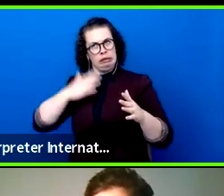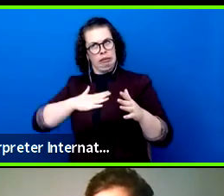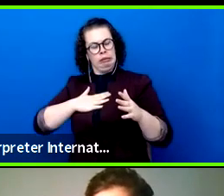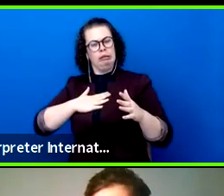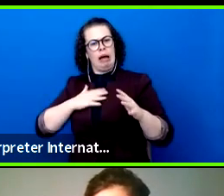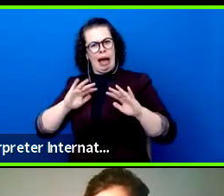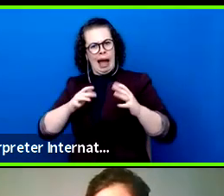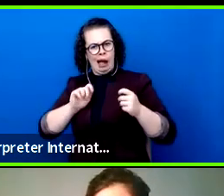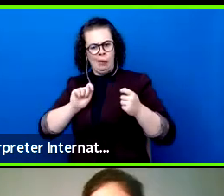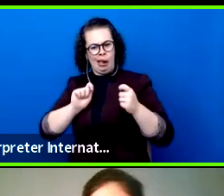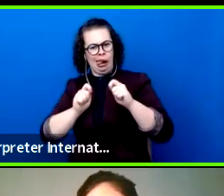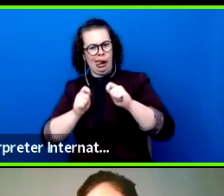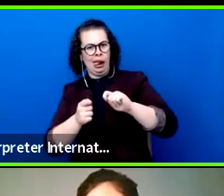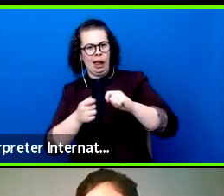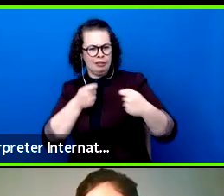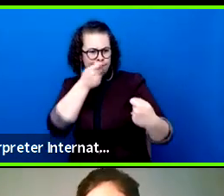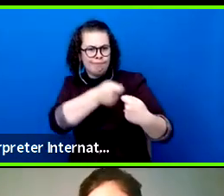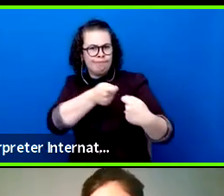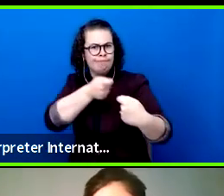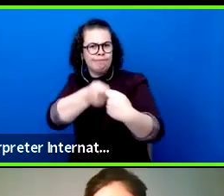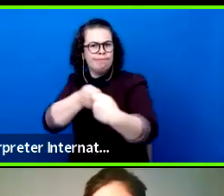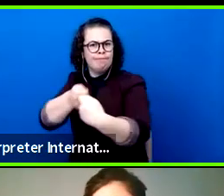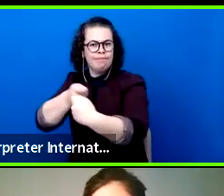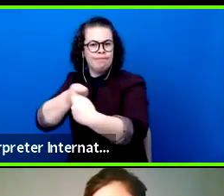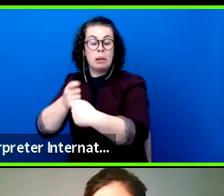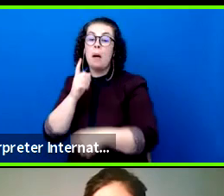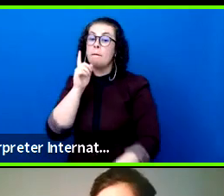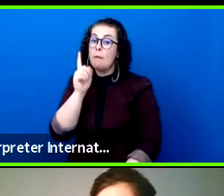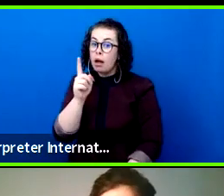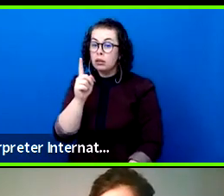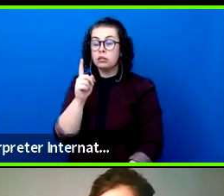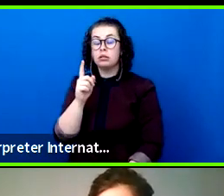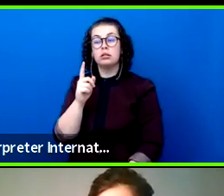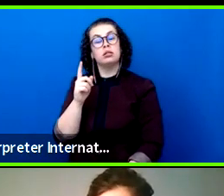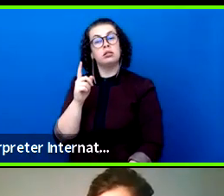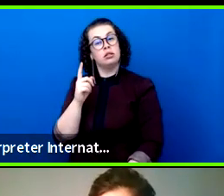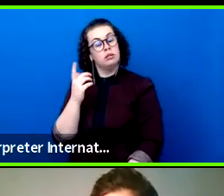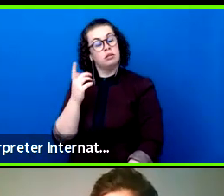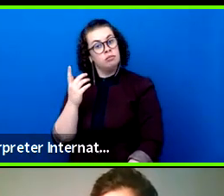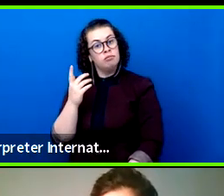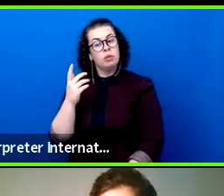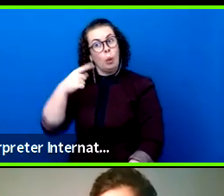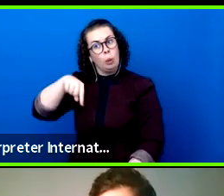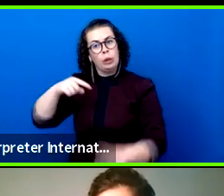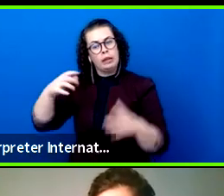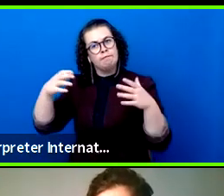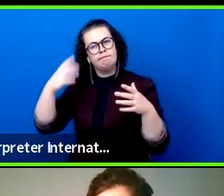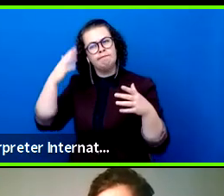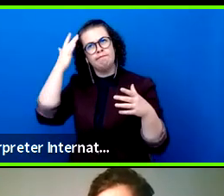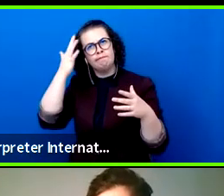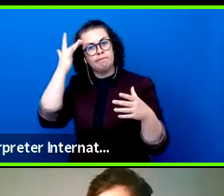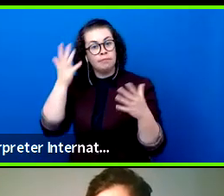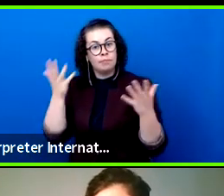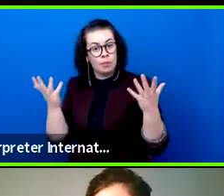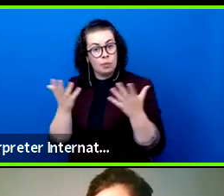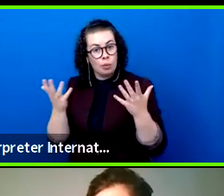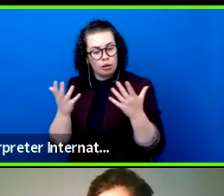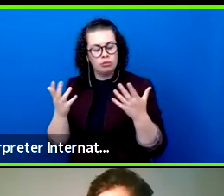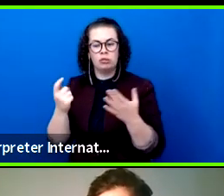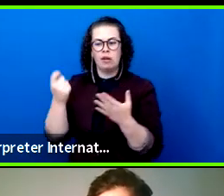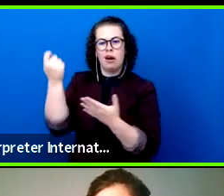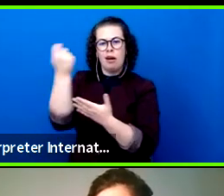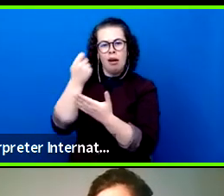same time, it was a common sense that one proposal and one very important need for the artists and the